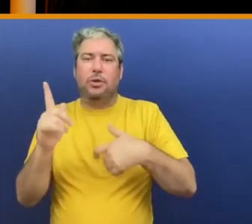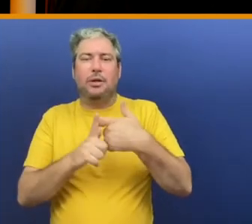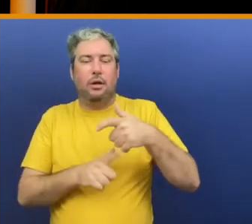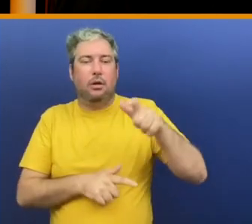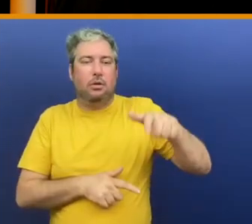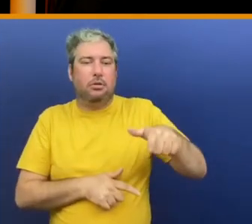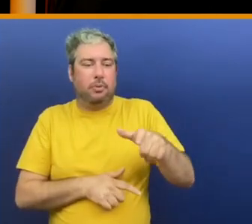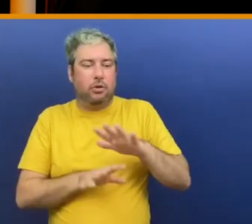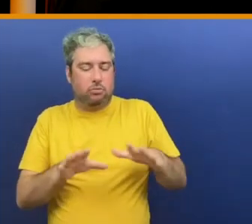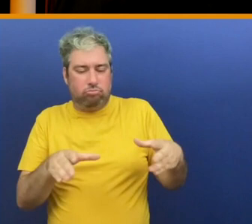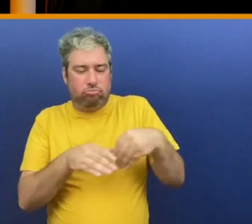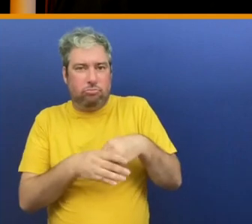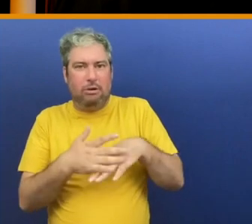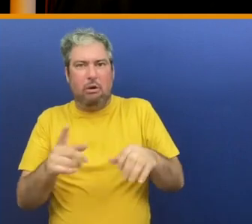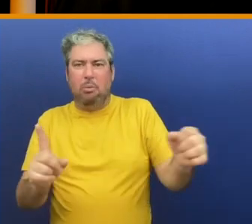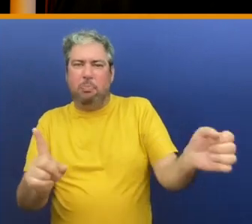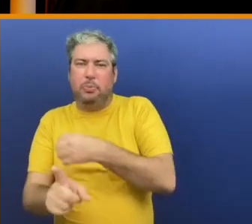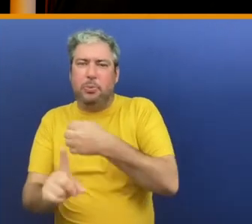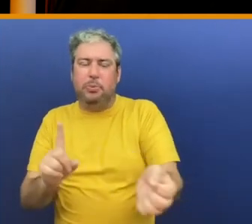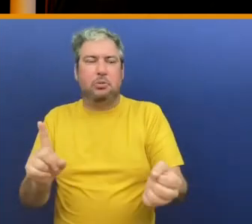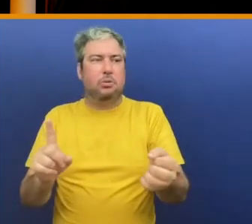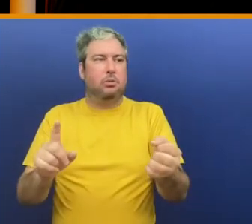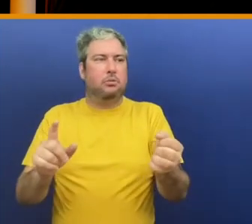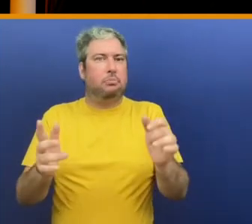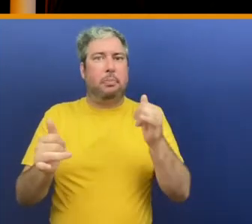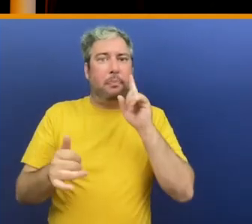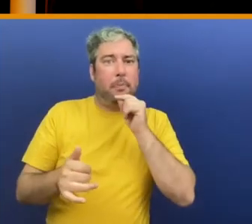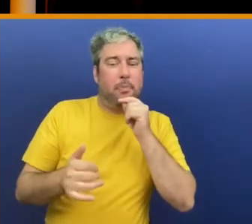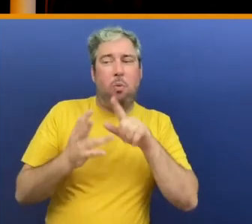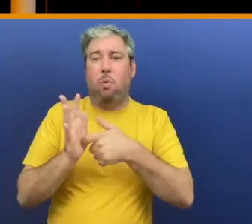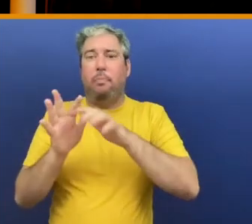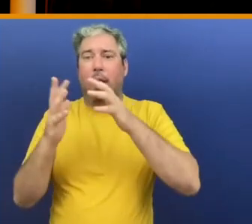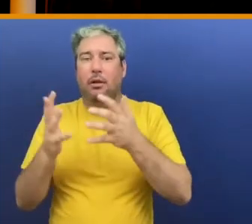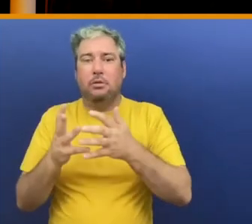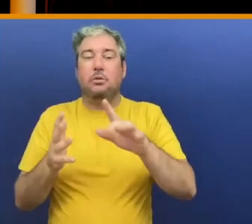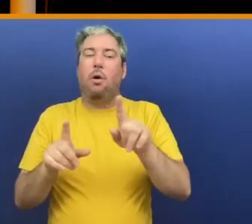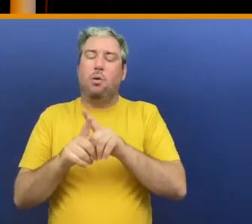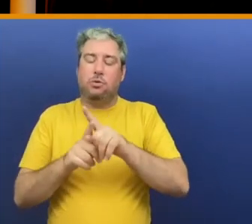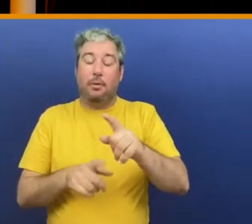benefits of market access would encourage other nations to continually uphold these standards.